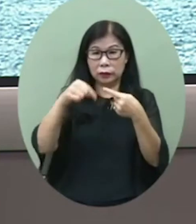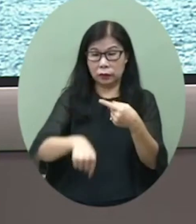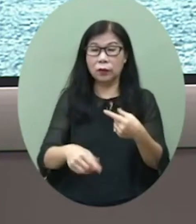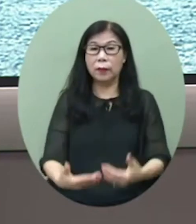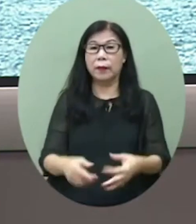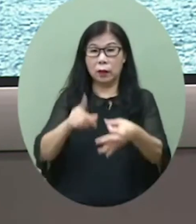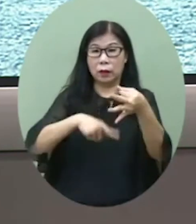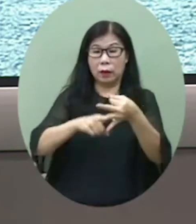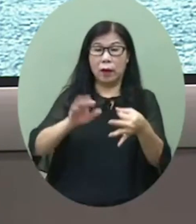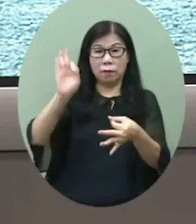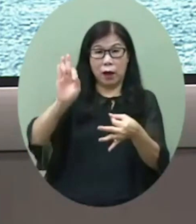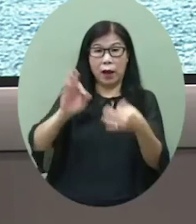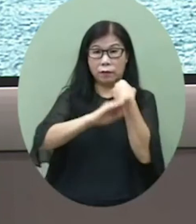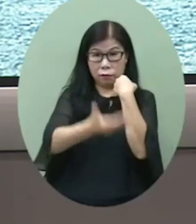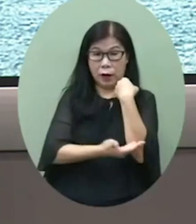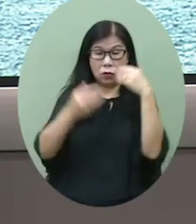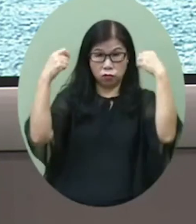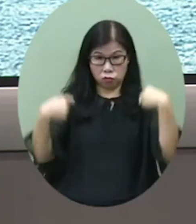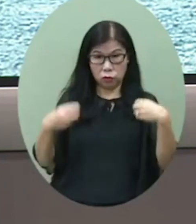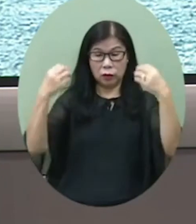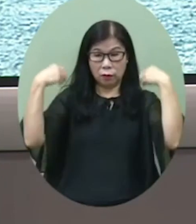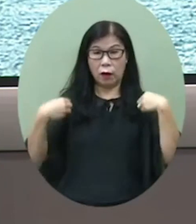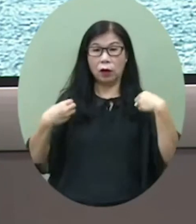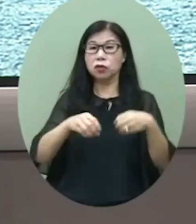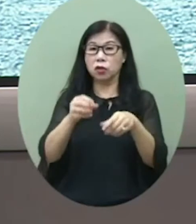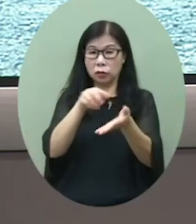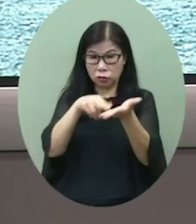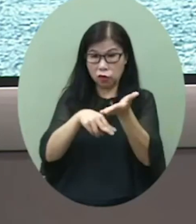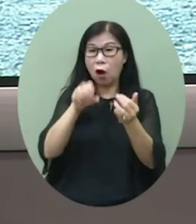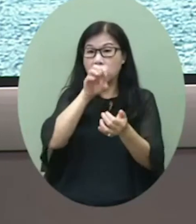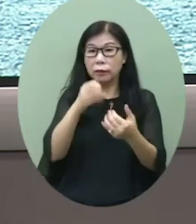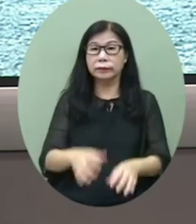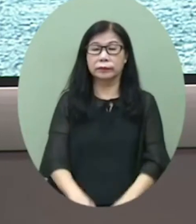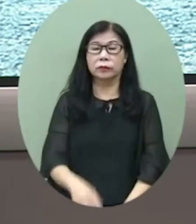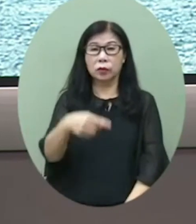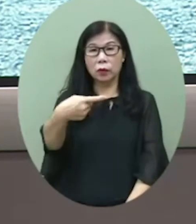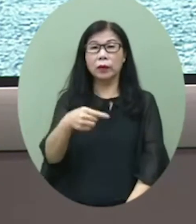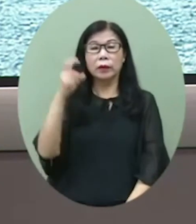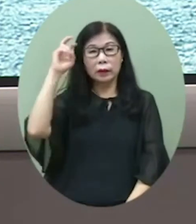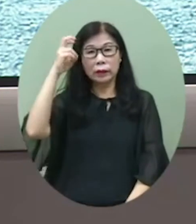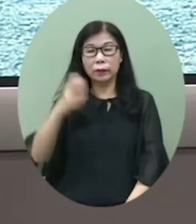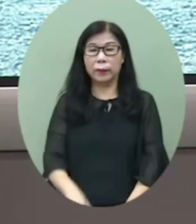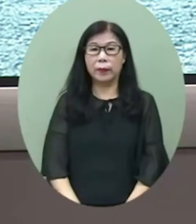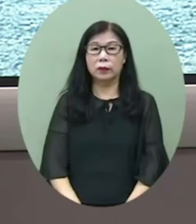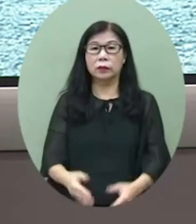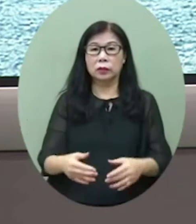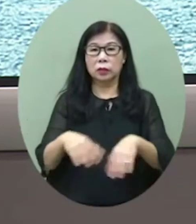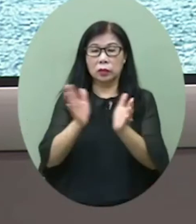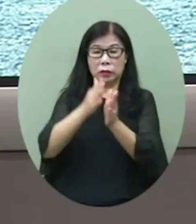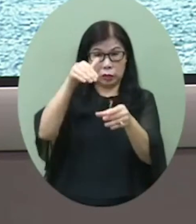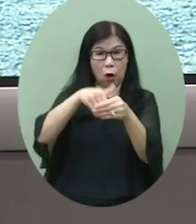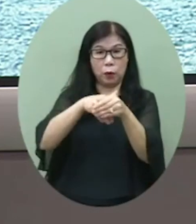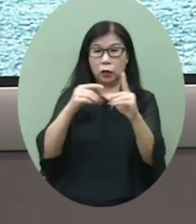listed out the public risks and health risk involved if the election were to go ahead on the 6th of September.